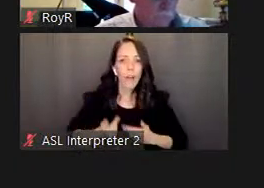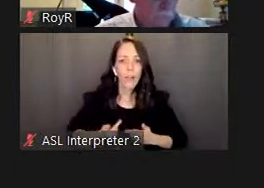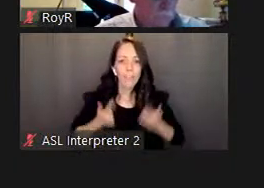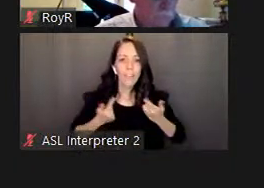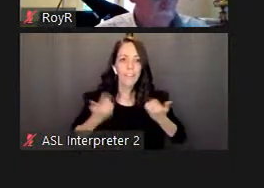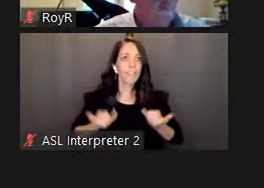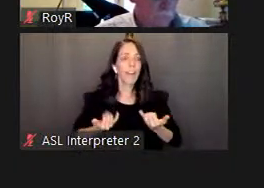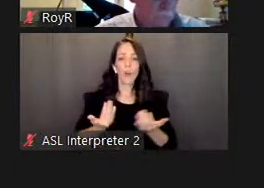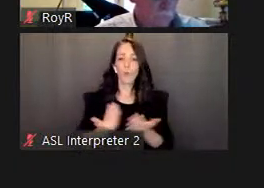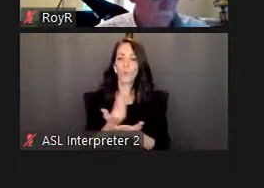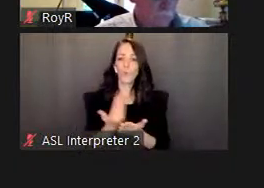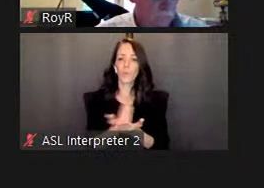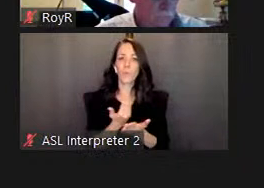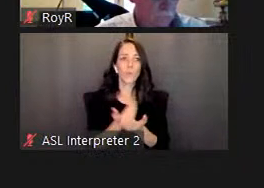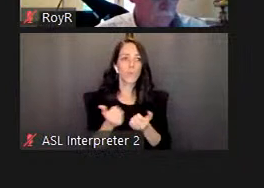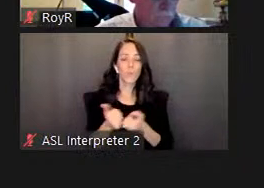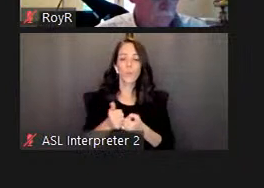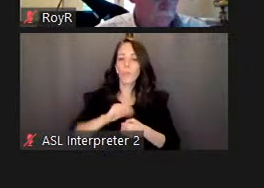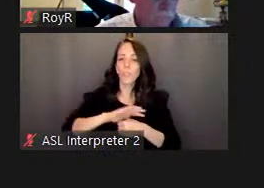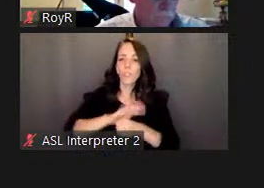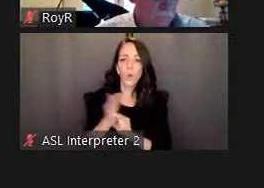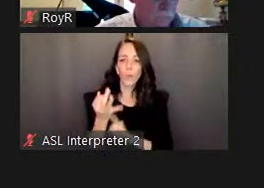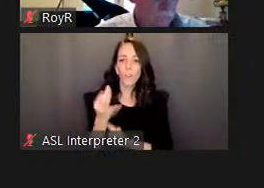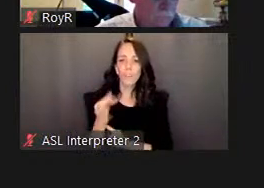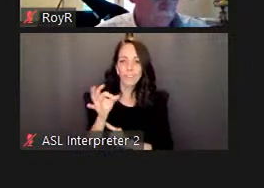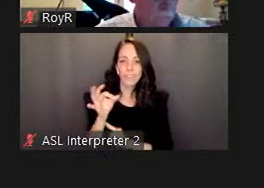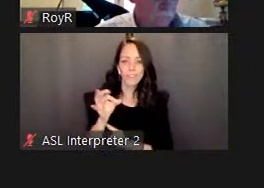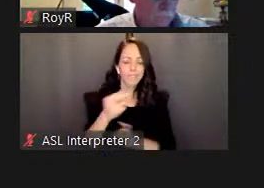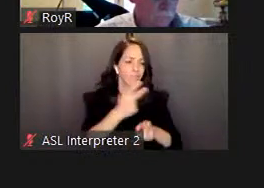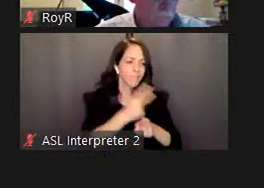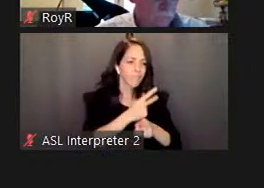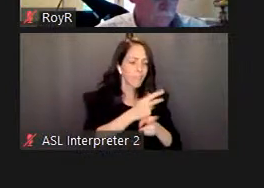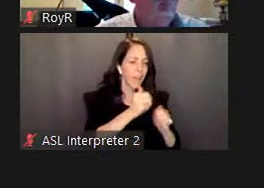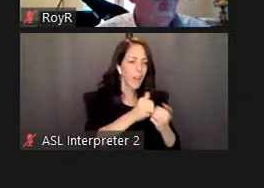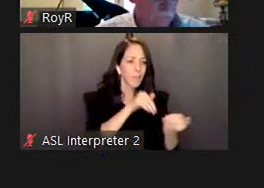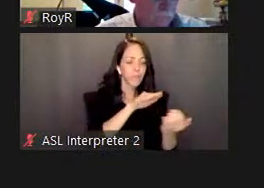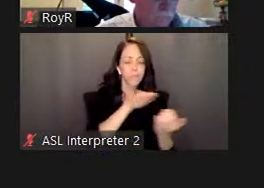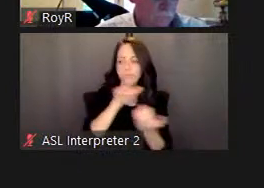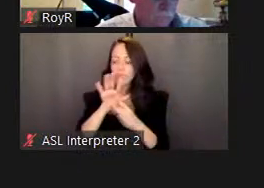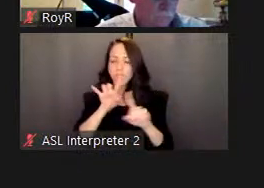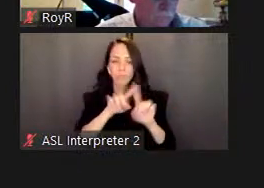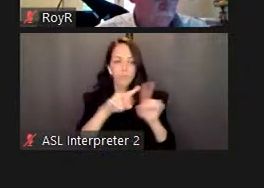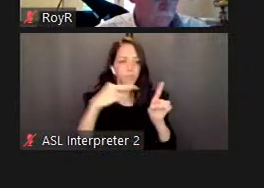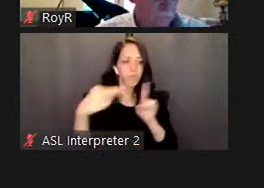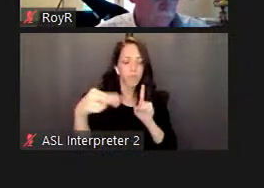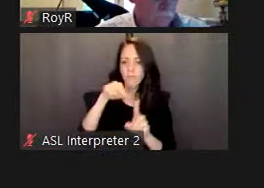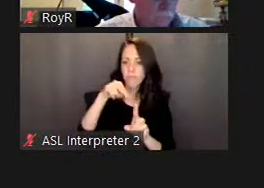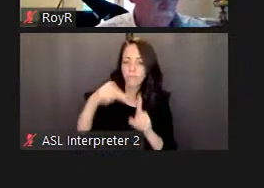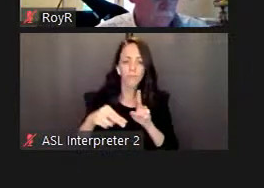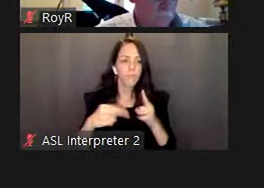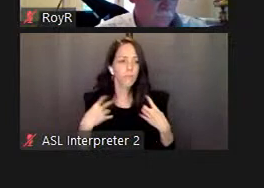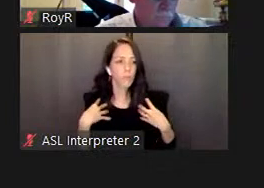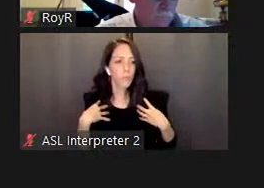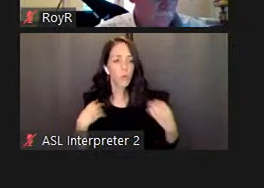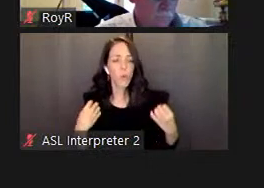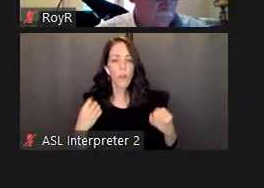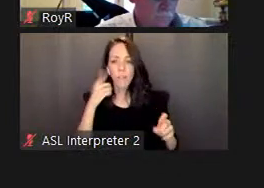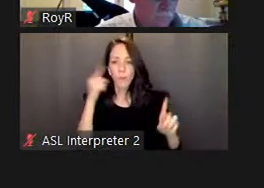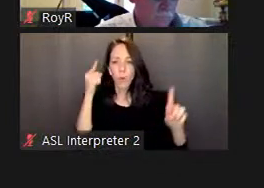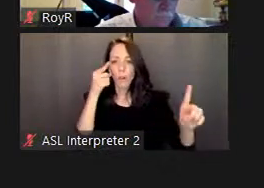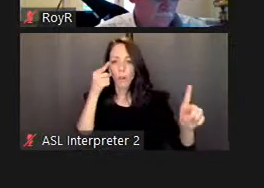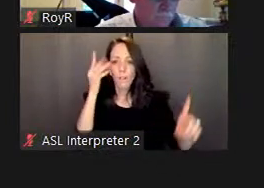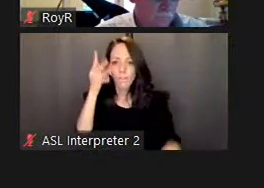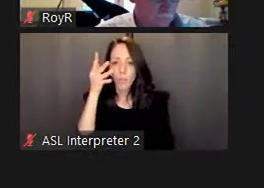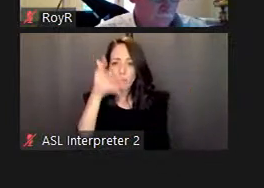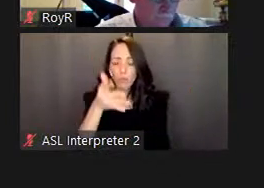we continue to carefully balance continued response to the pandemic and pandemic recovery efforts, we